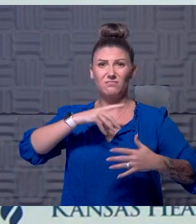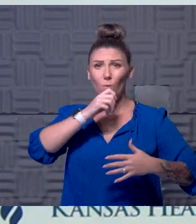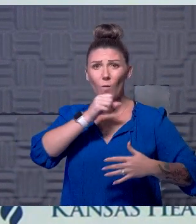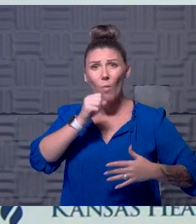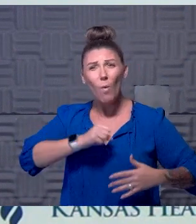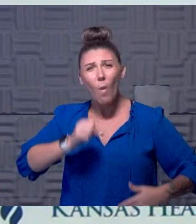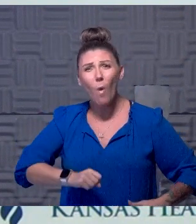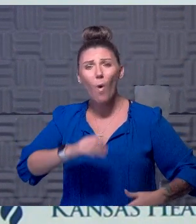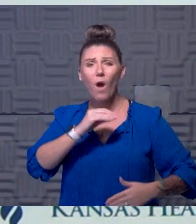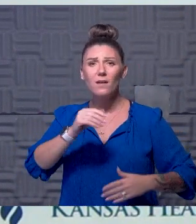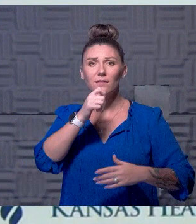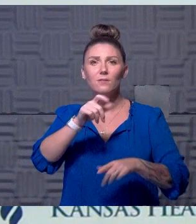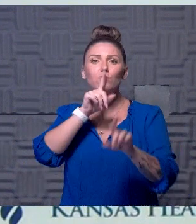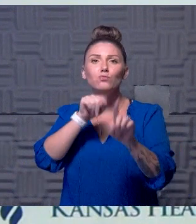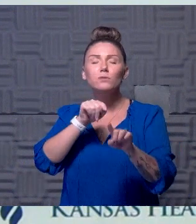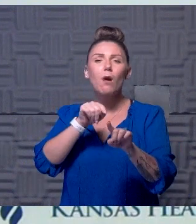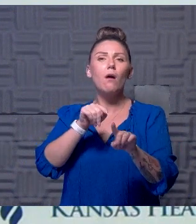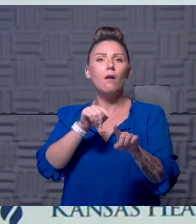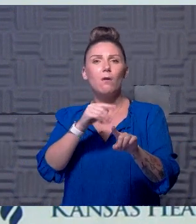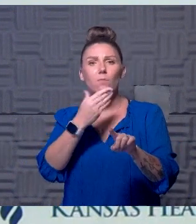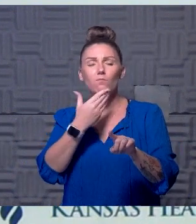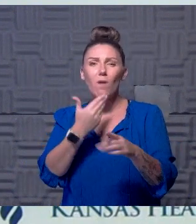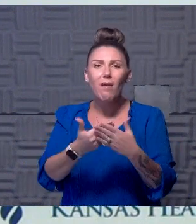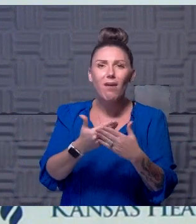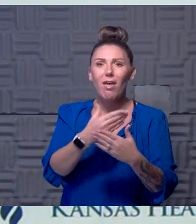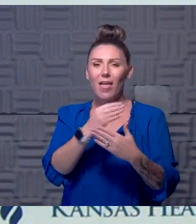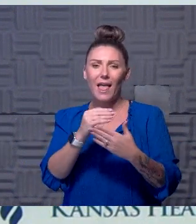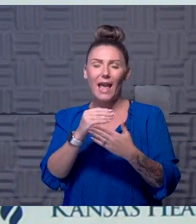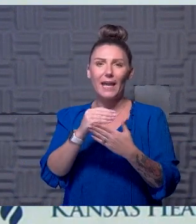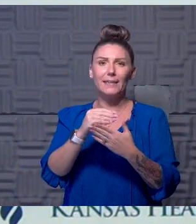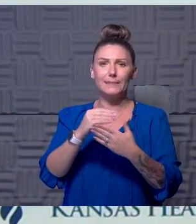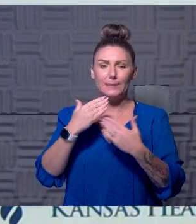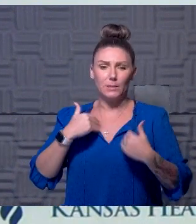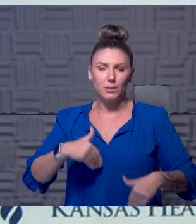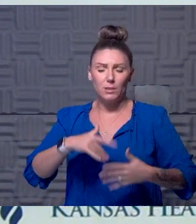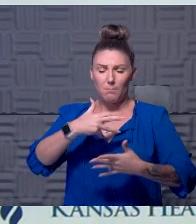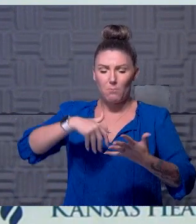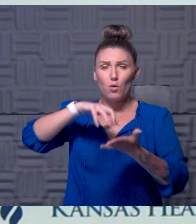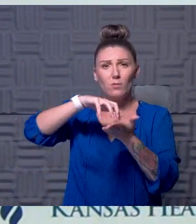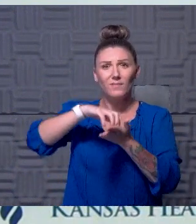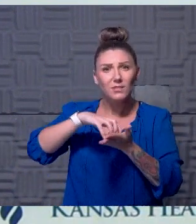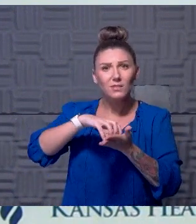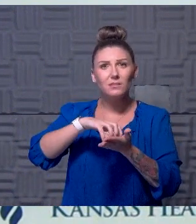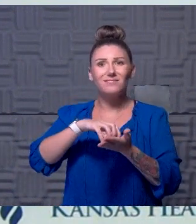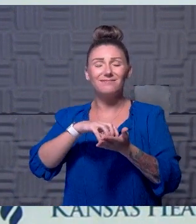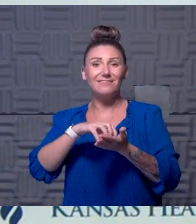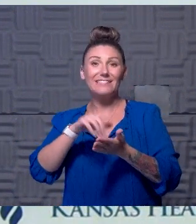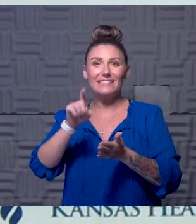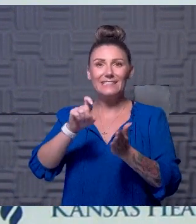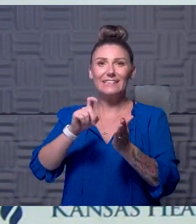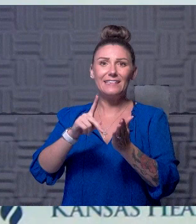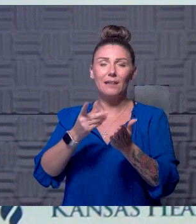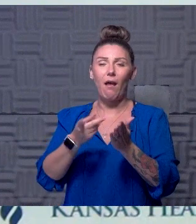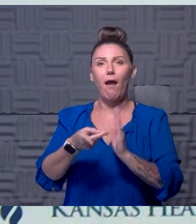not respond as well, or people that have immune deficiencies also need sometimes higher doses of vaccine. I have not seen any data that